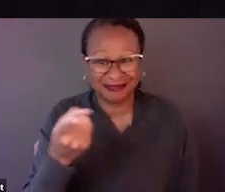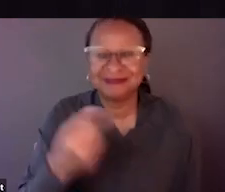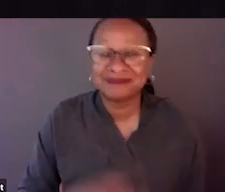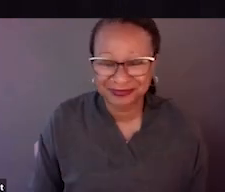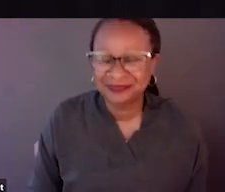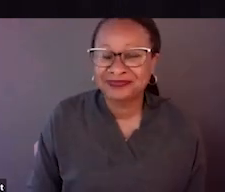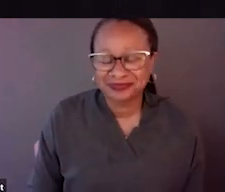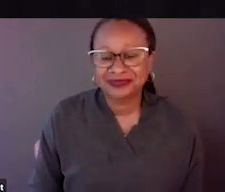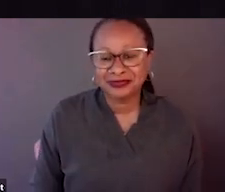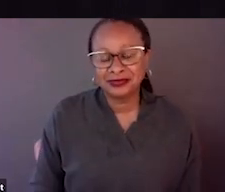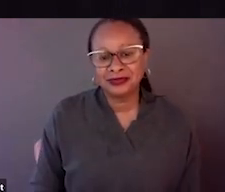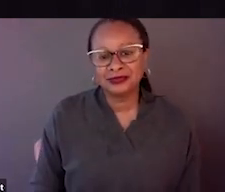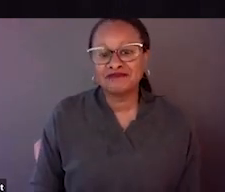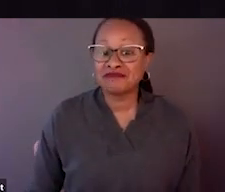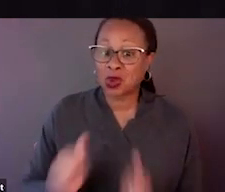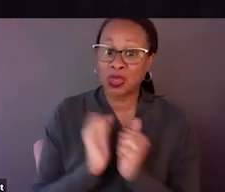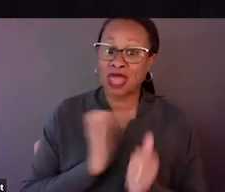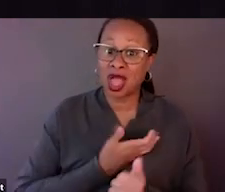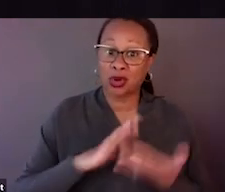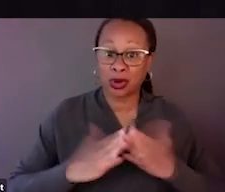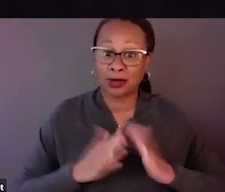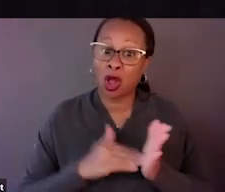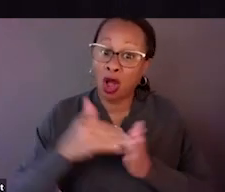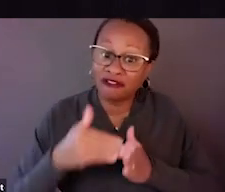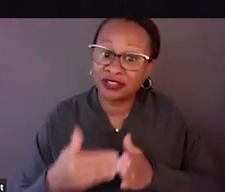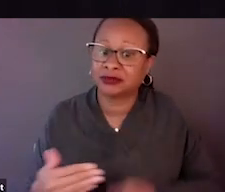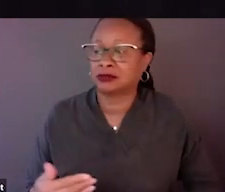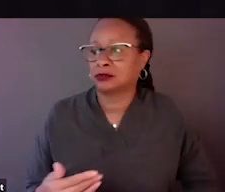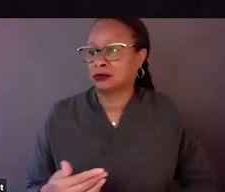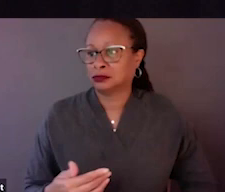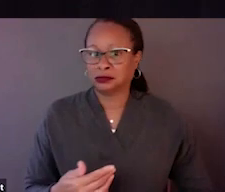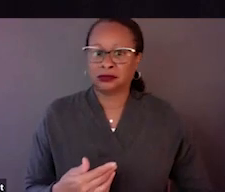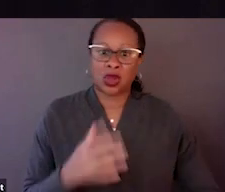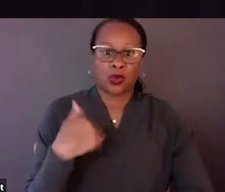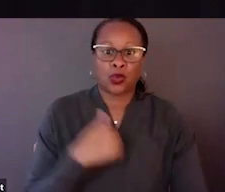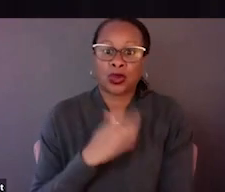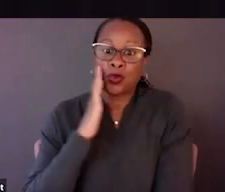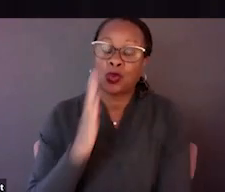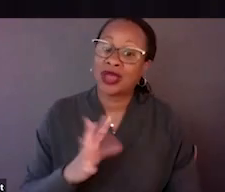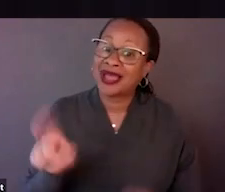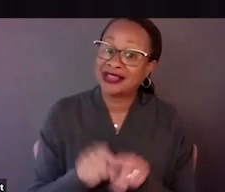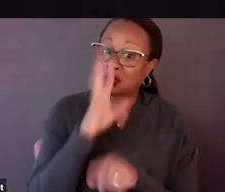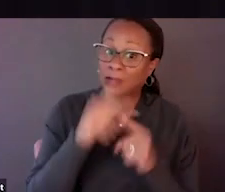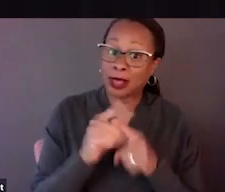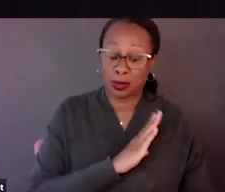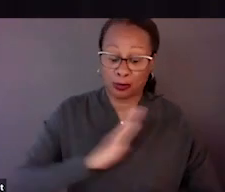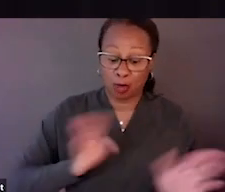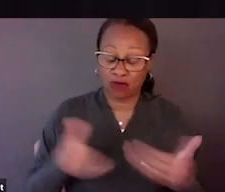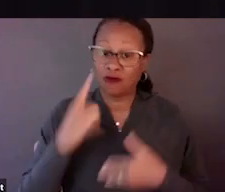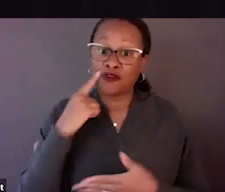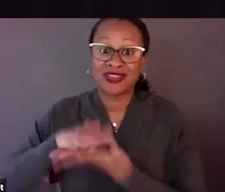So with our community, oftentimes, we will, just like you were talking about being in that boardroom for the